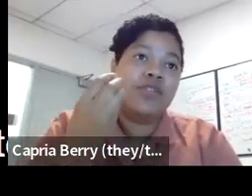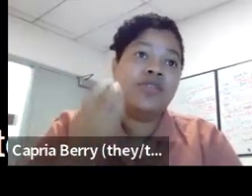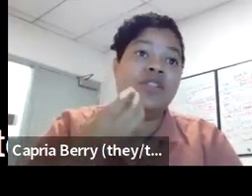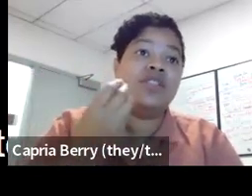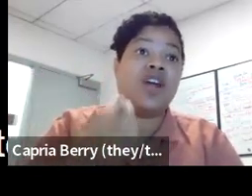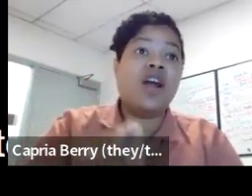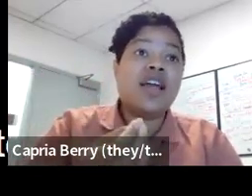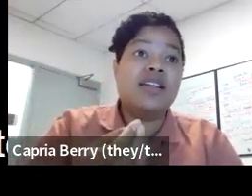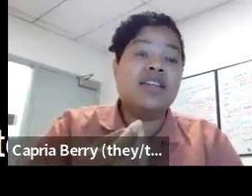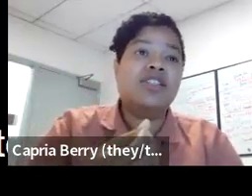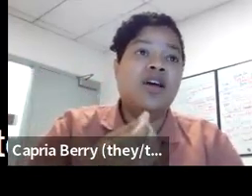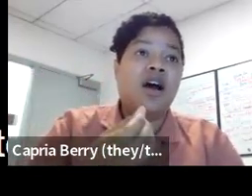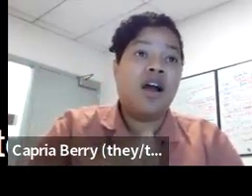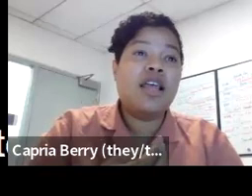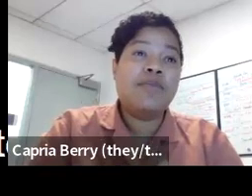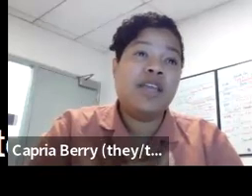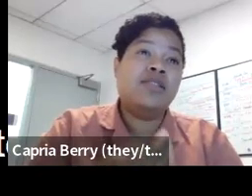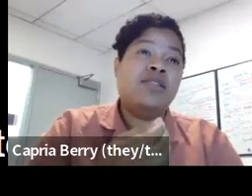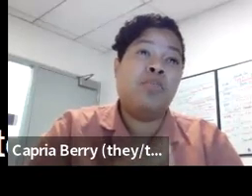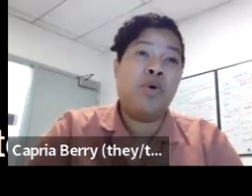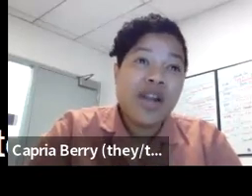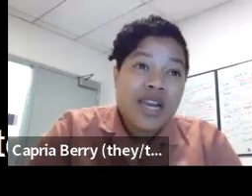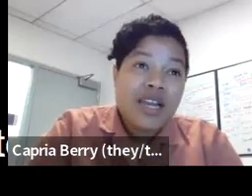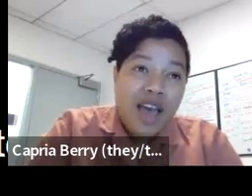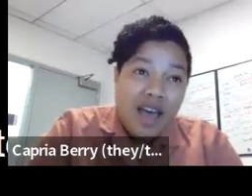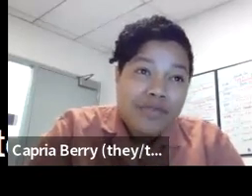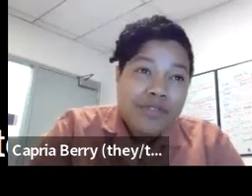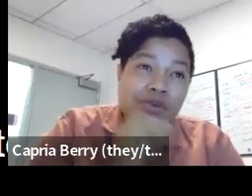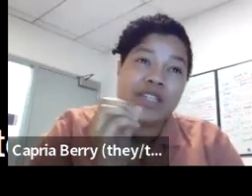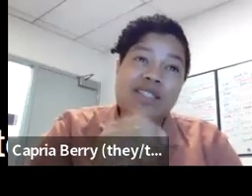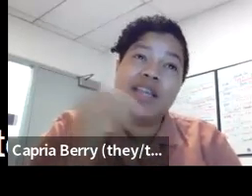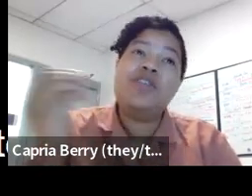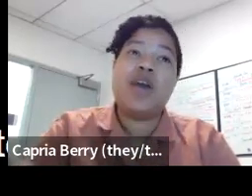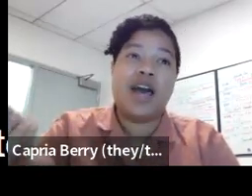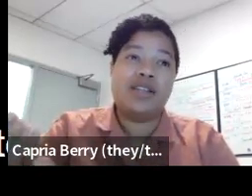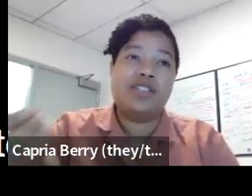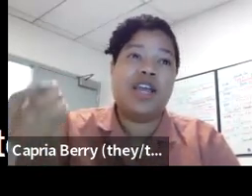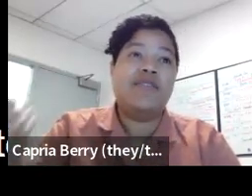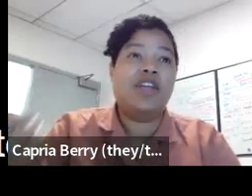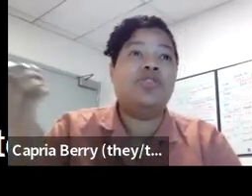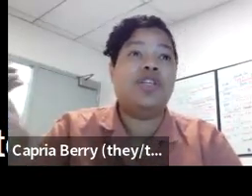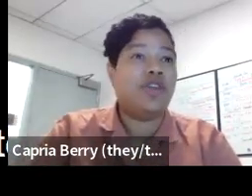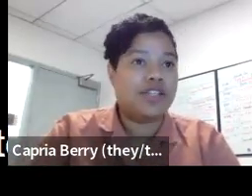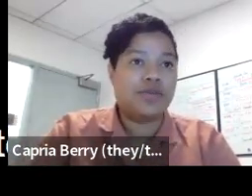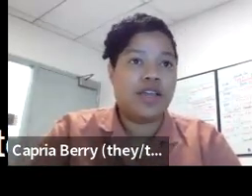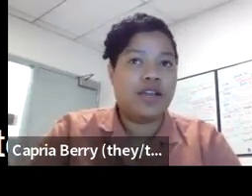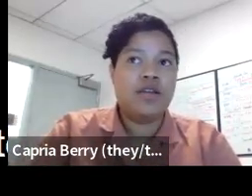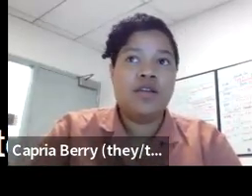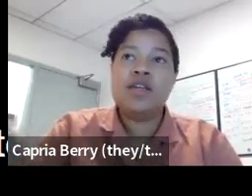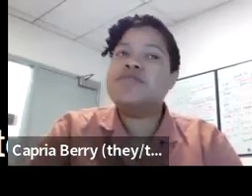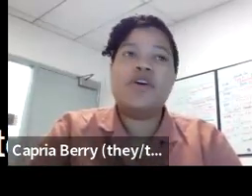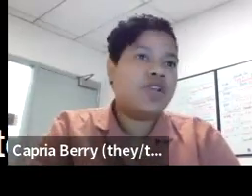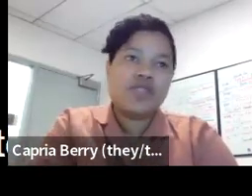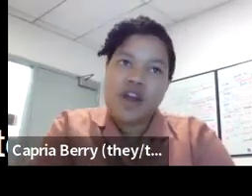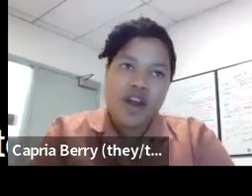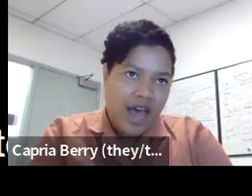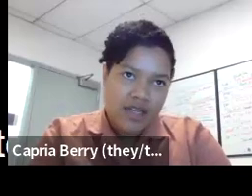education for a little while now, and it has been sort of rare that I've come